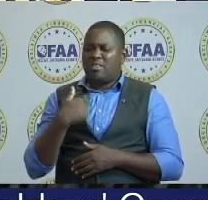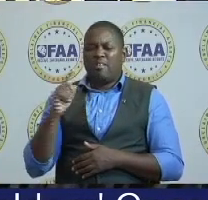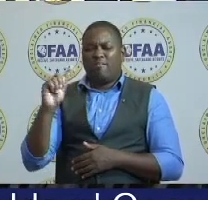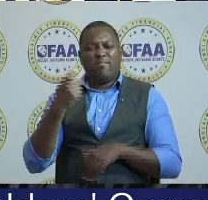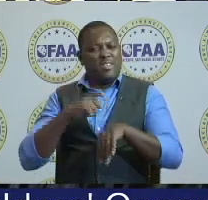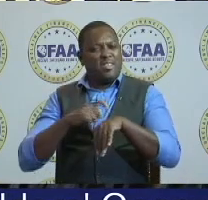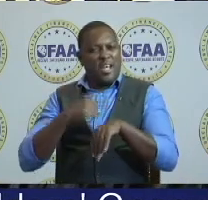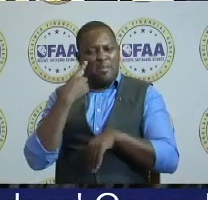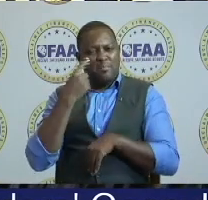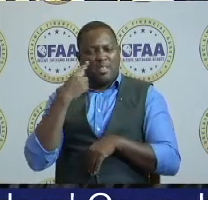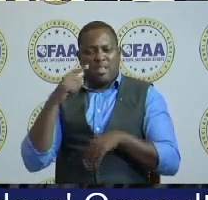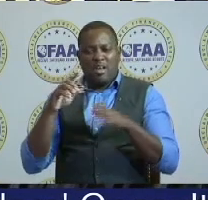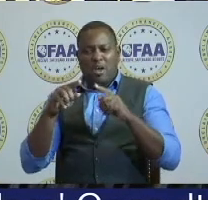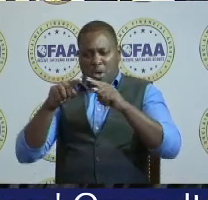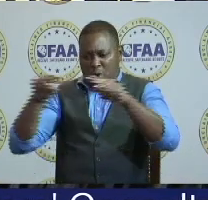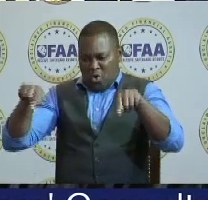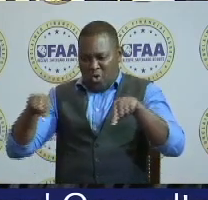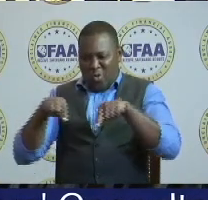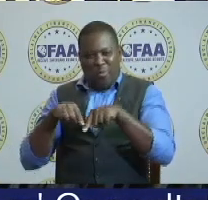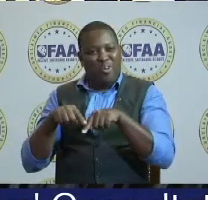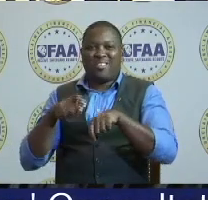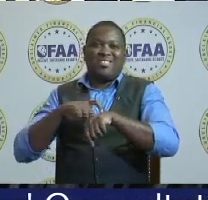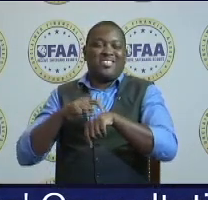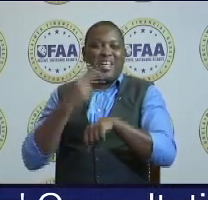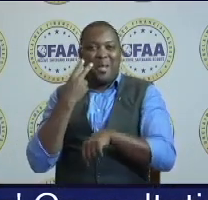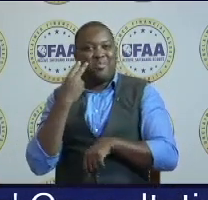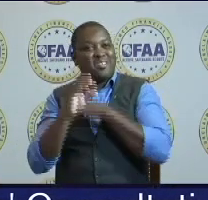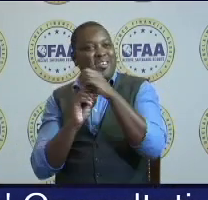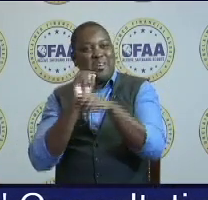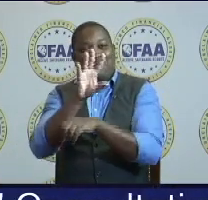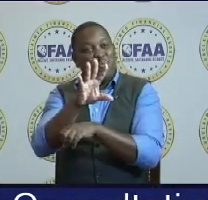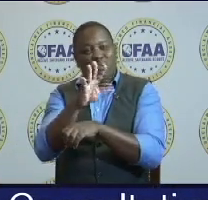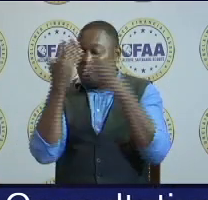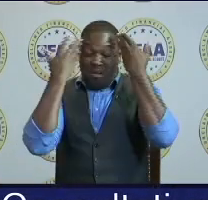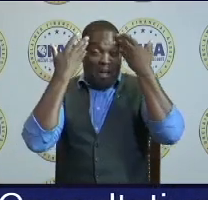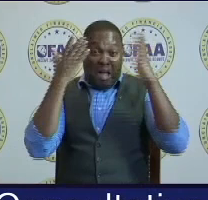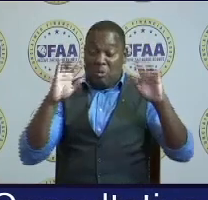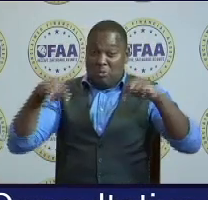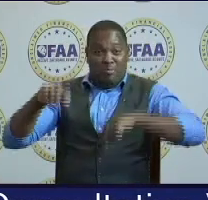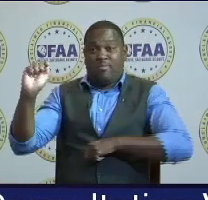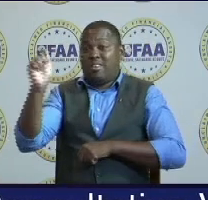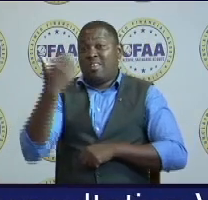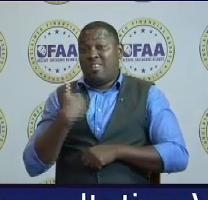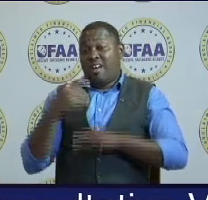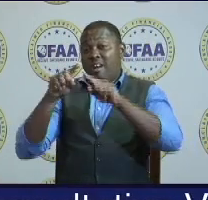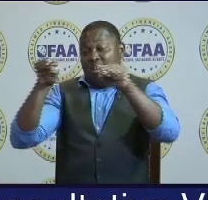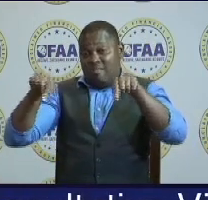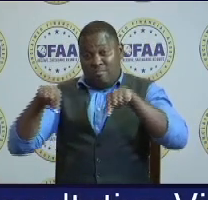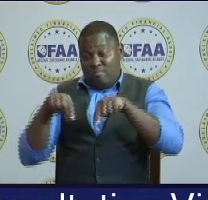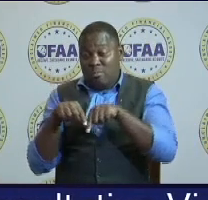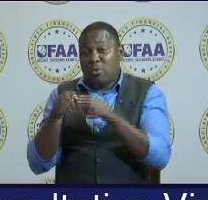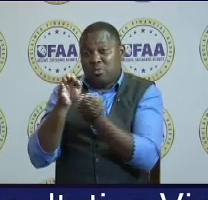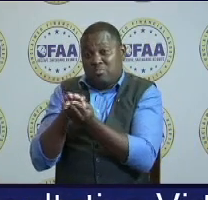in safety deposit boxes were in movies. So actually, I didn't know that we have safety deposit boxes in Kenya. So it's a good revelation. So